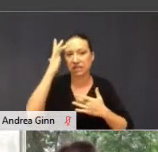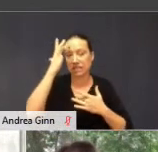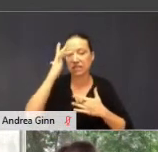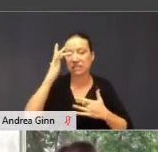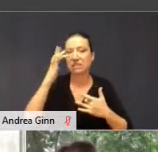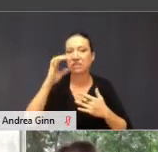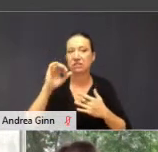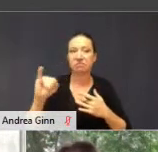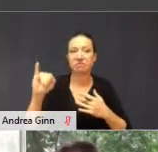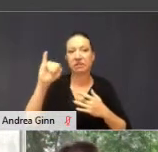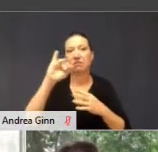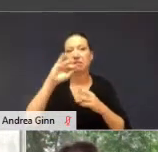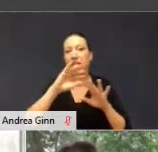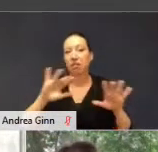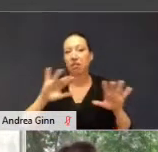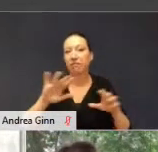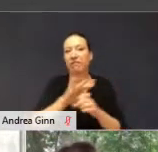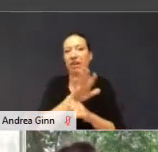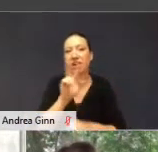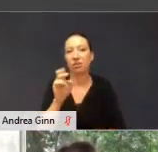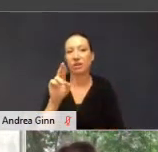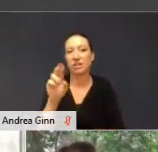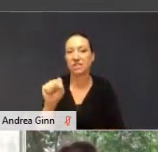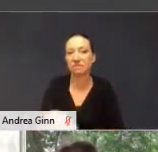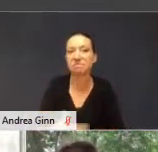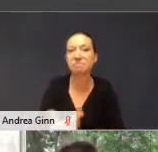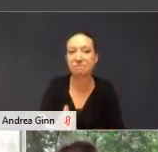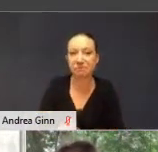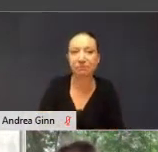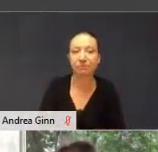diseases or, the virus.